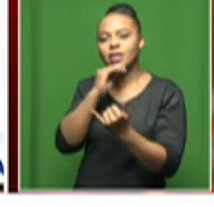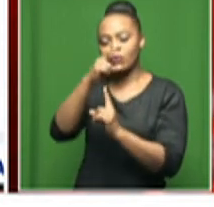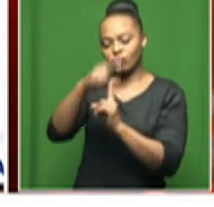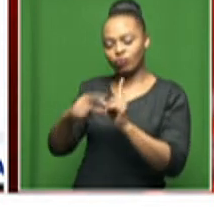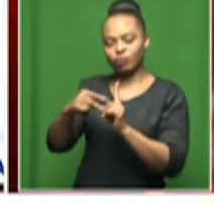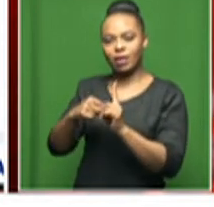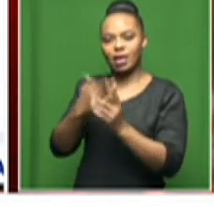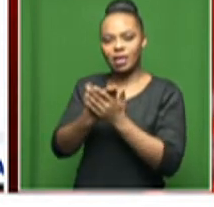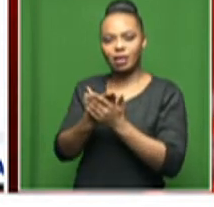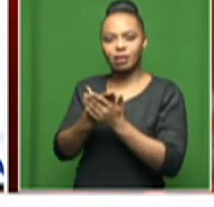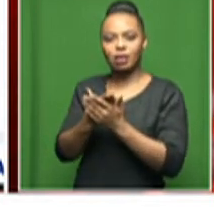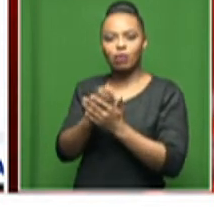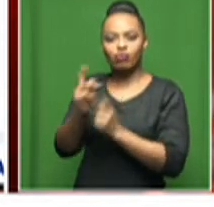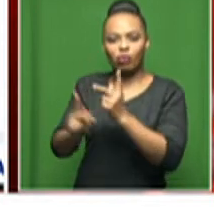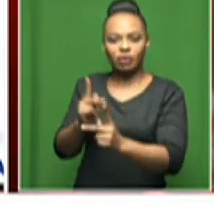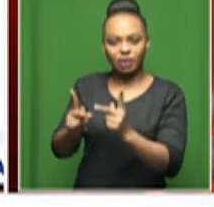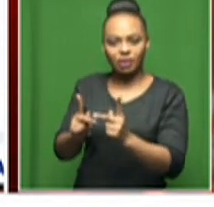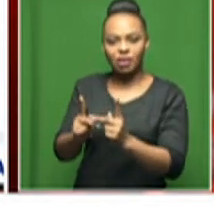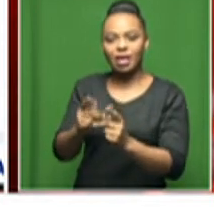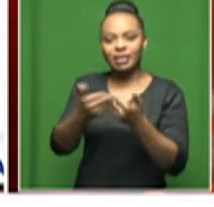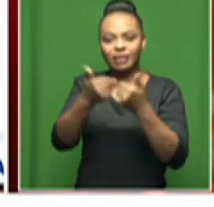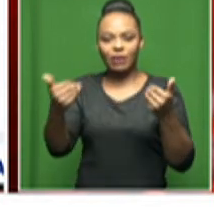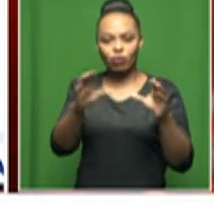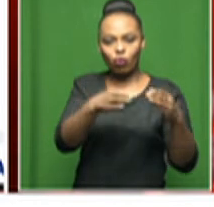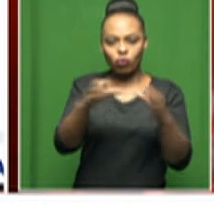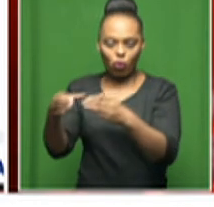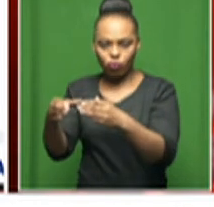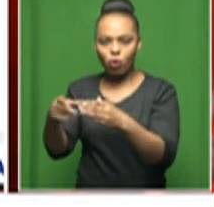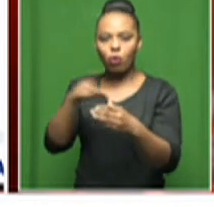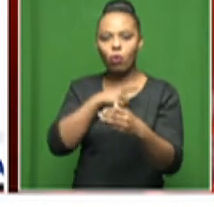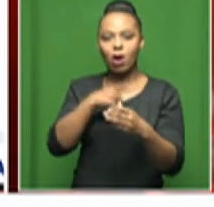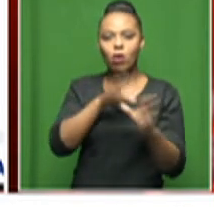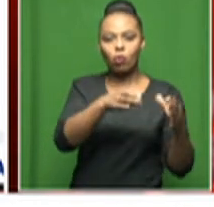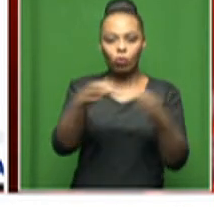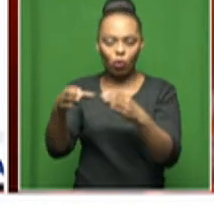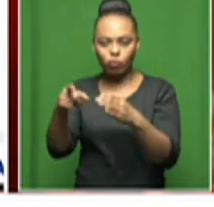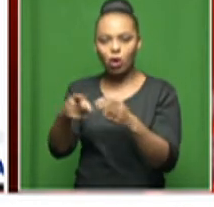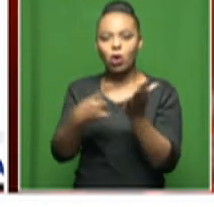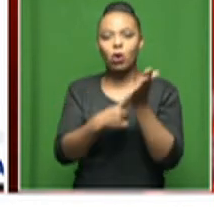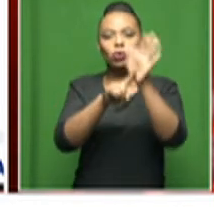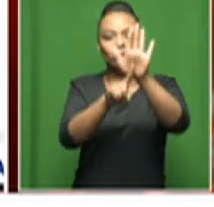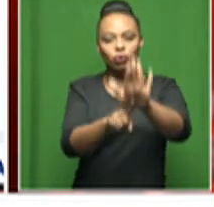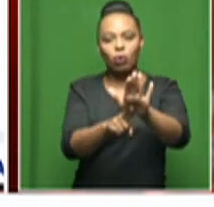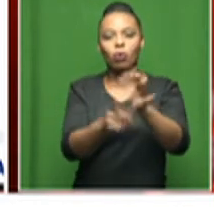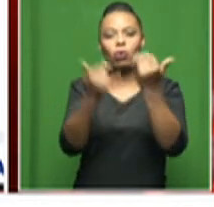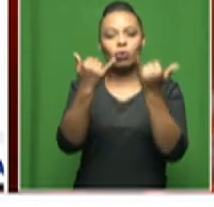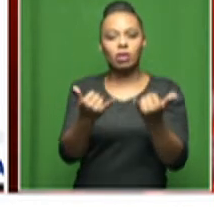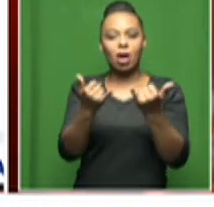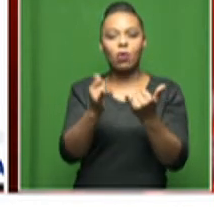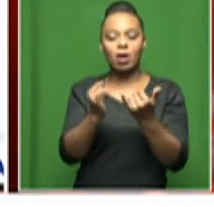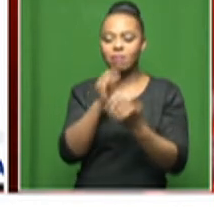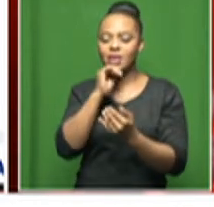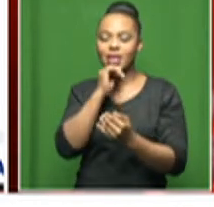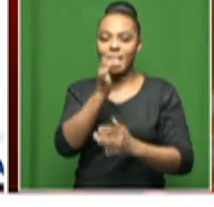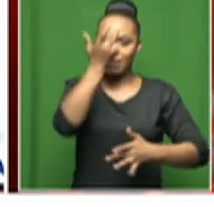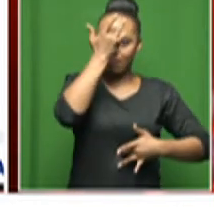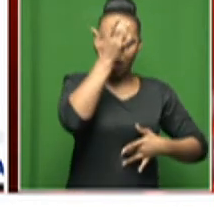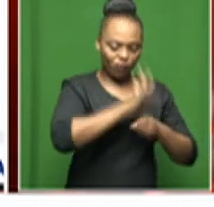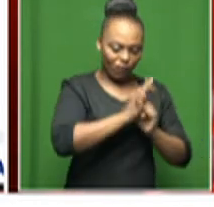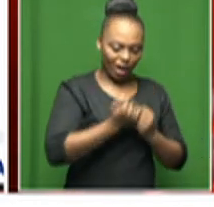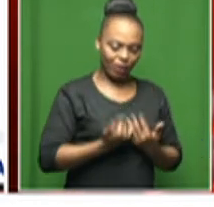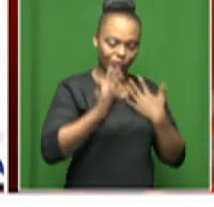then we divided them into 2 groups. The one group were people that already showed that they had been infected with the virus at a time when they